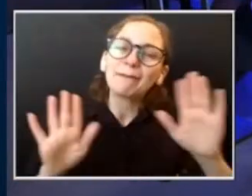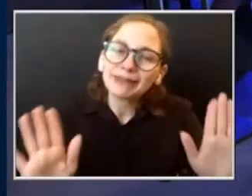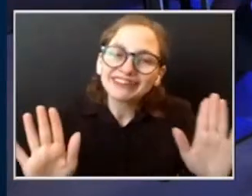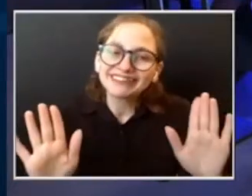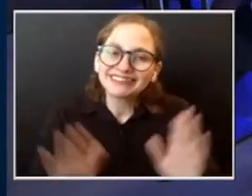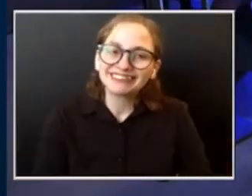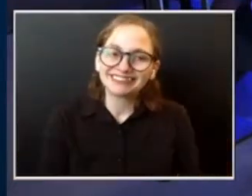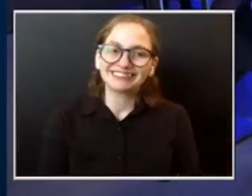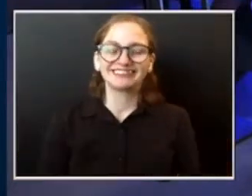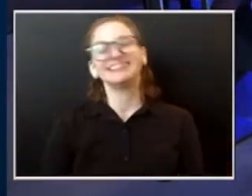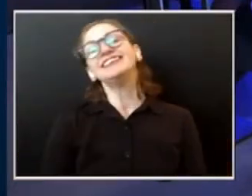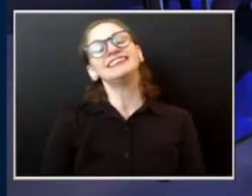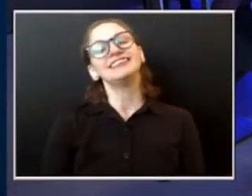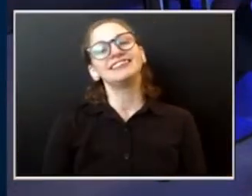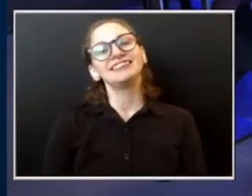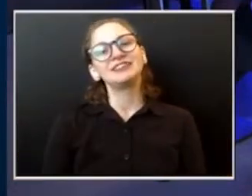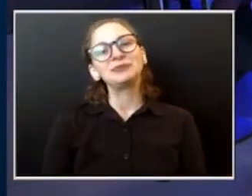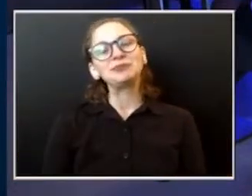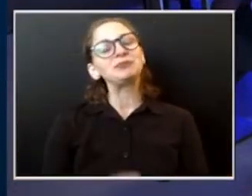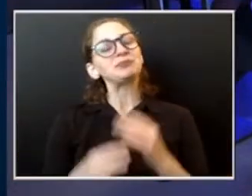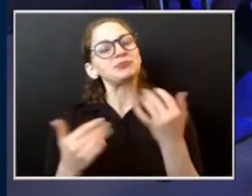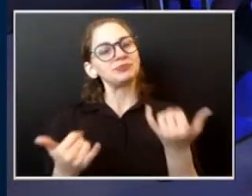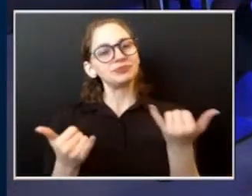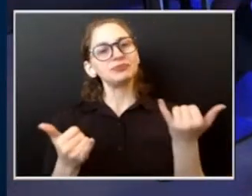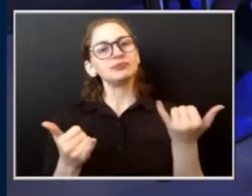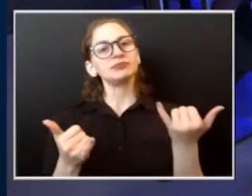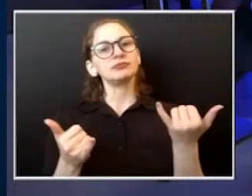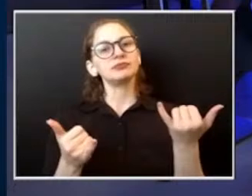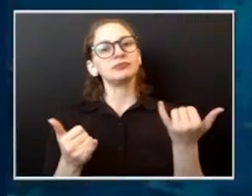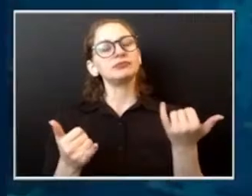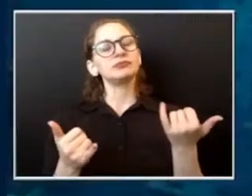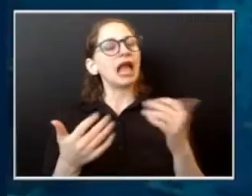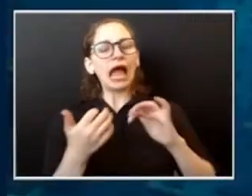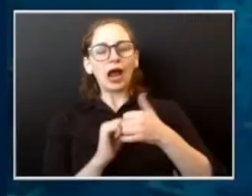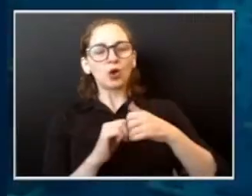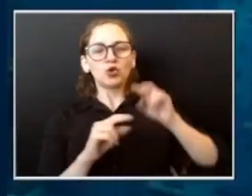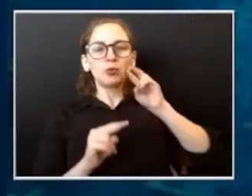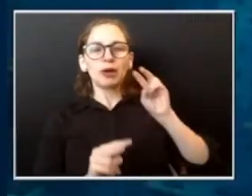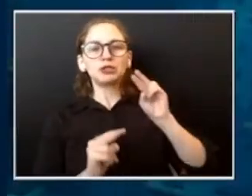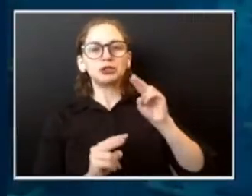So talk to us a little bit about what do you do to monitor Cindy's health? So